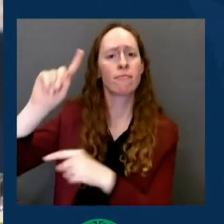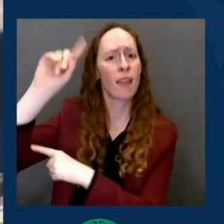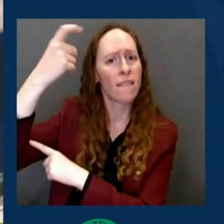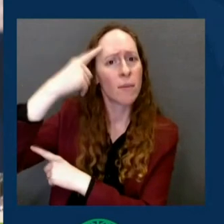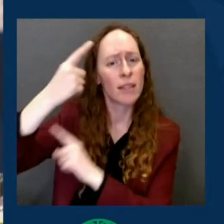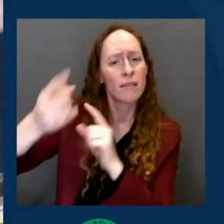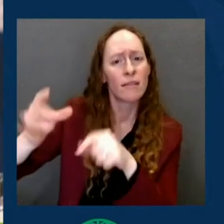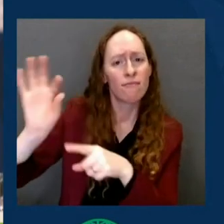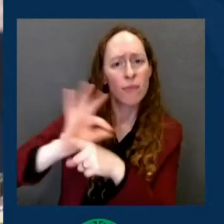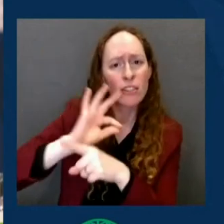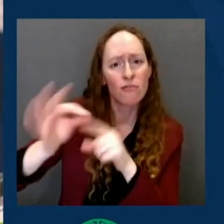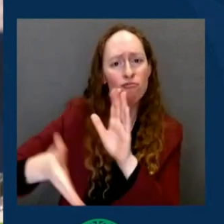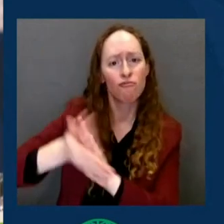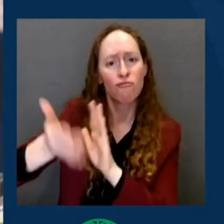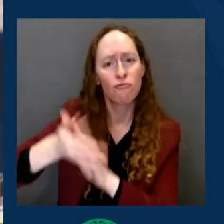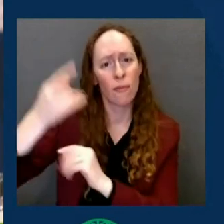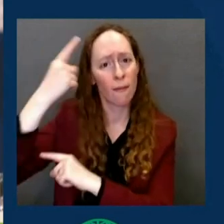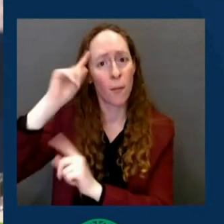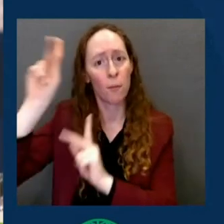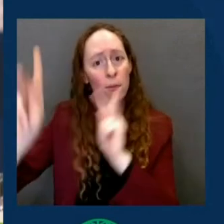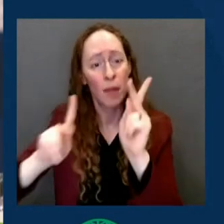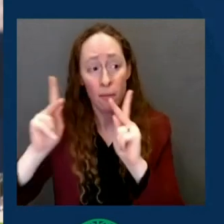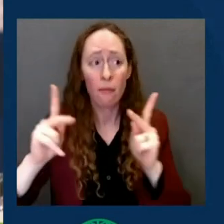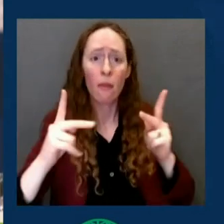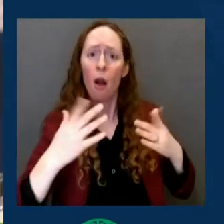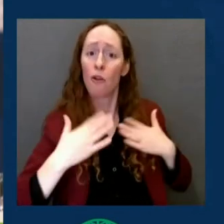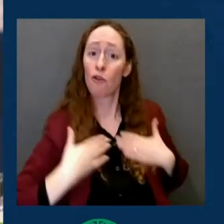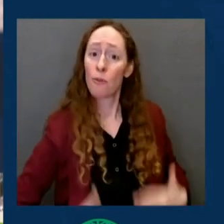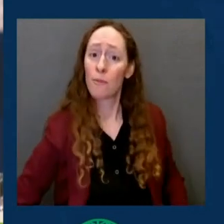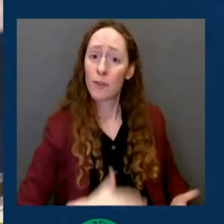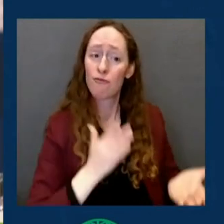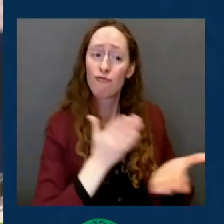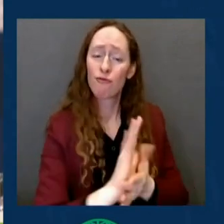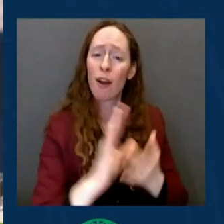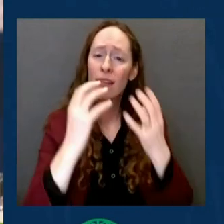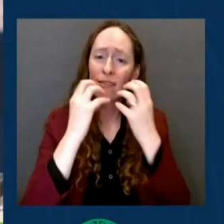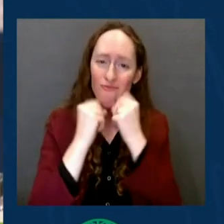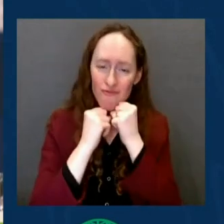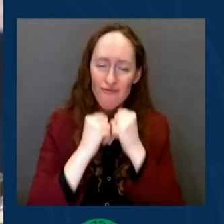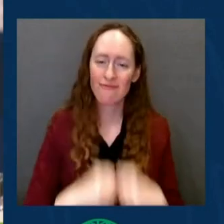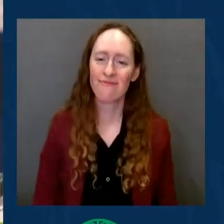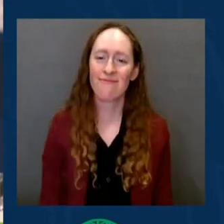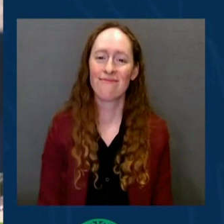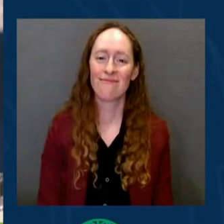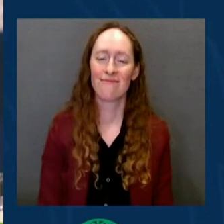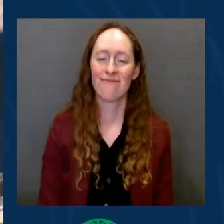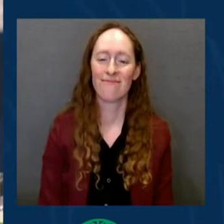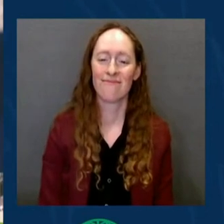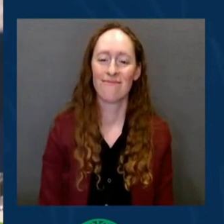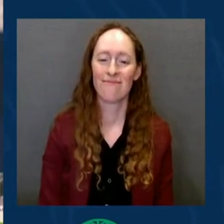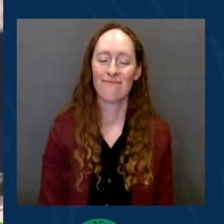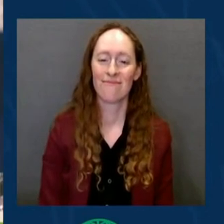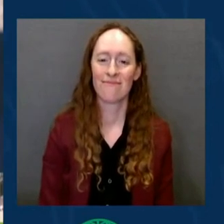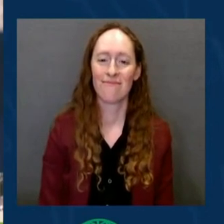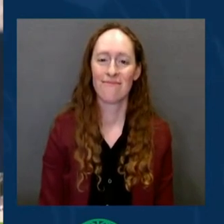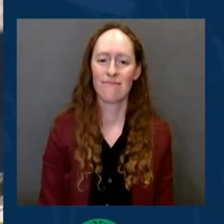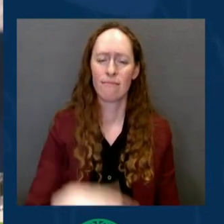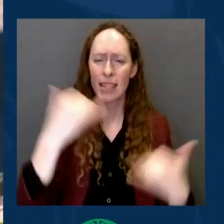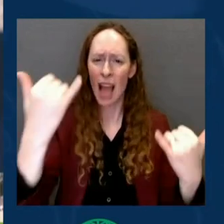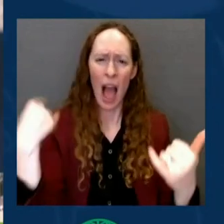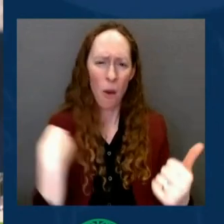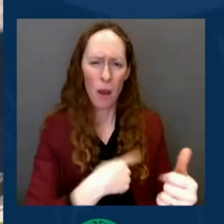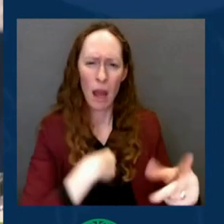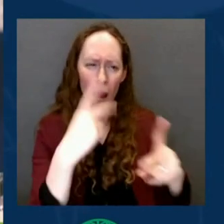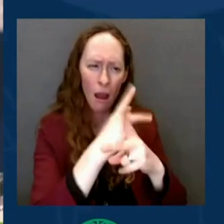This was a result of a collective intellectual effort of men and women who in Africa, politicians,